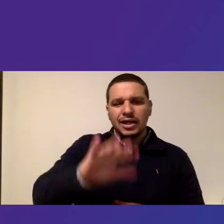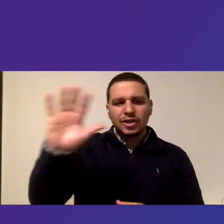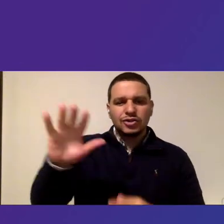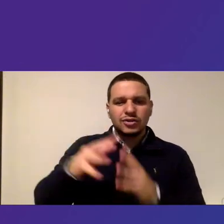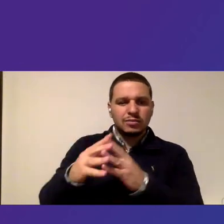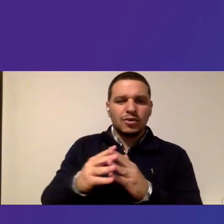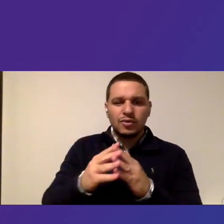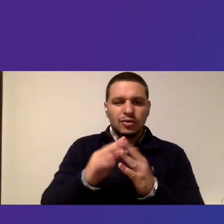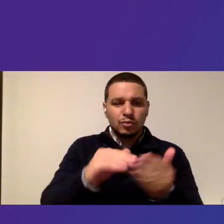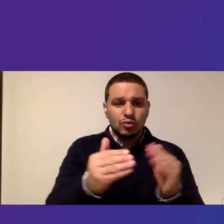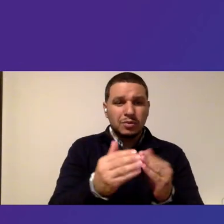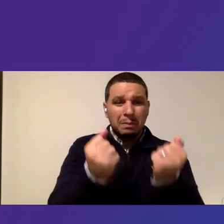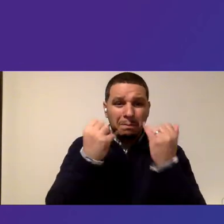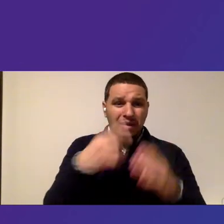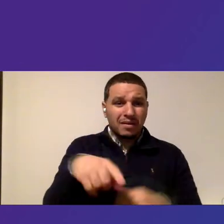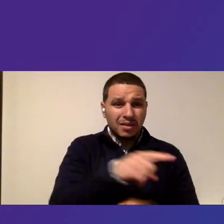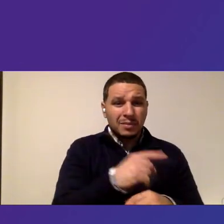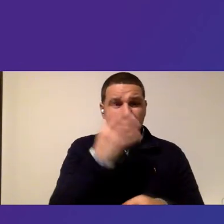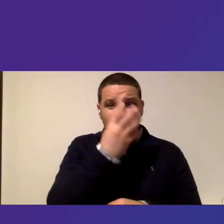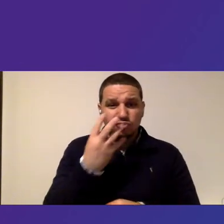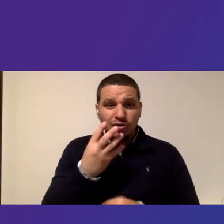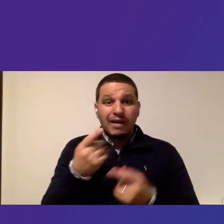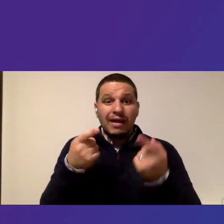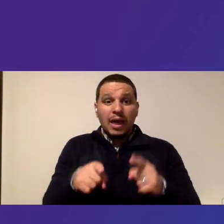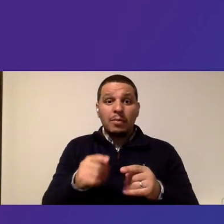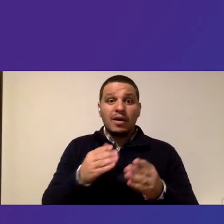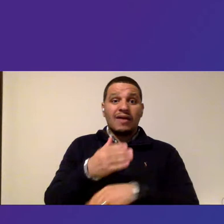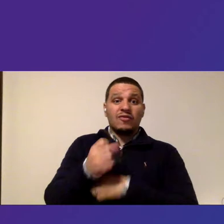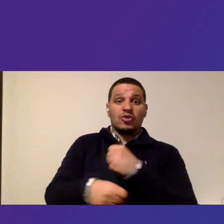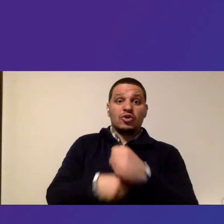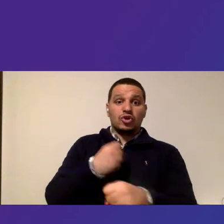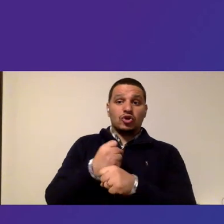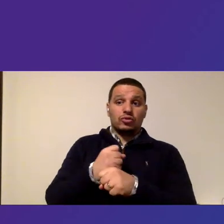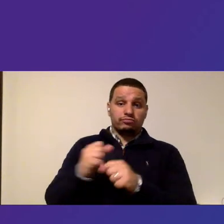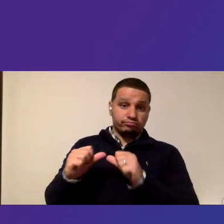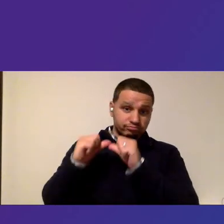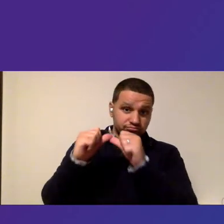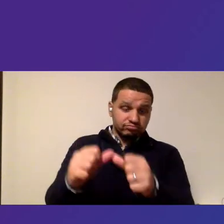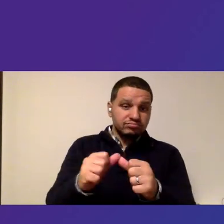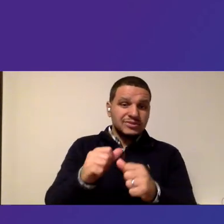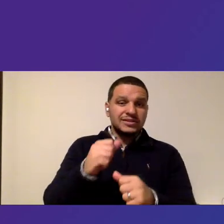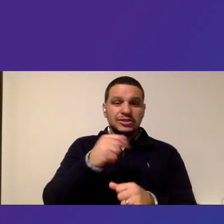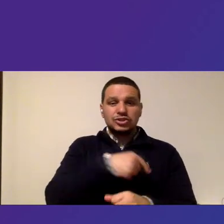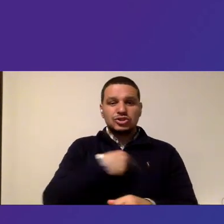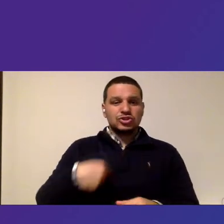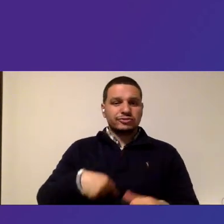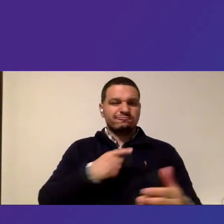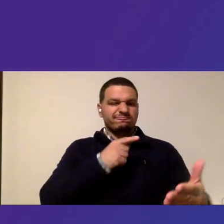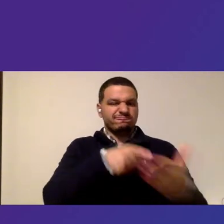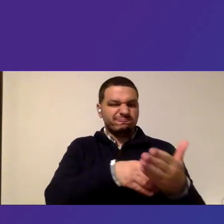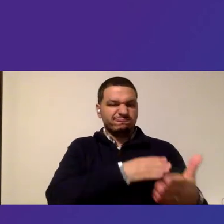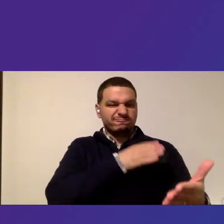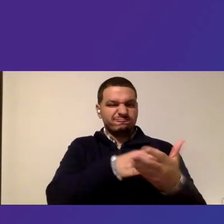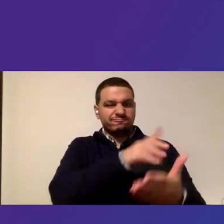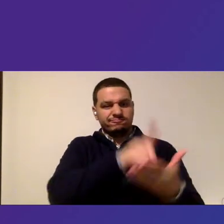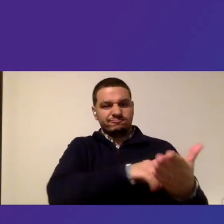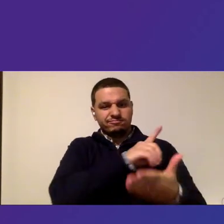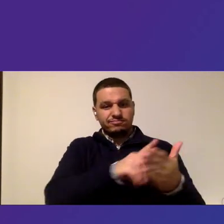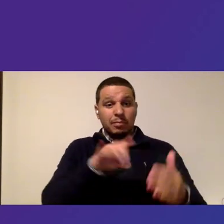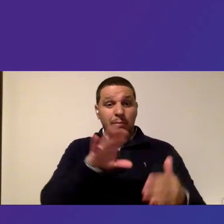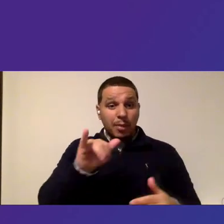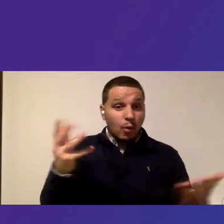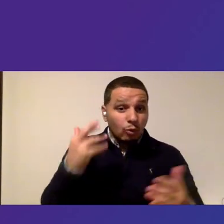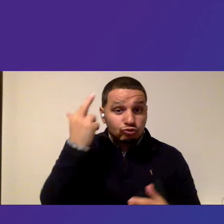are immigrants, and that this has happened after a year of continuous xenophobia and systemic failures exacerbated by